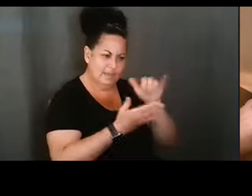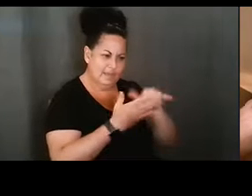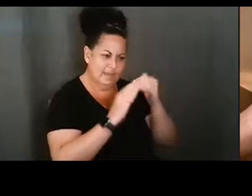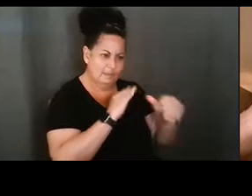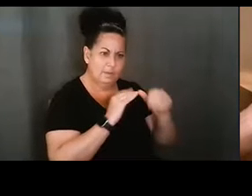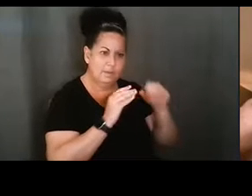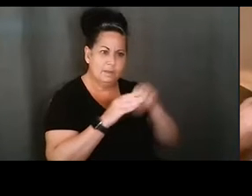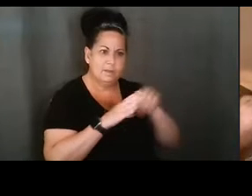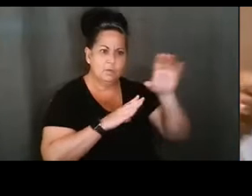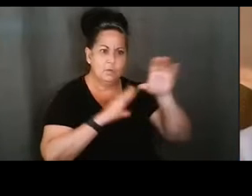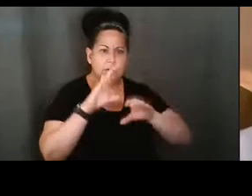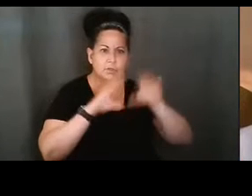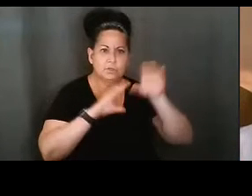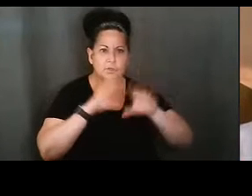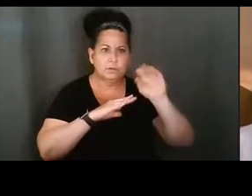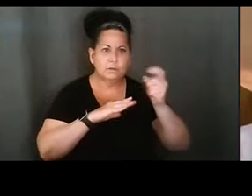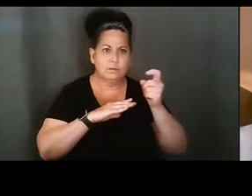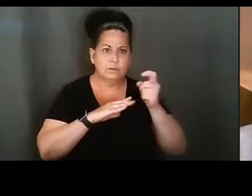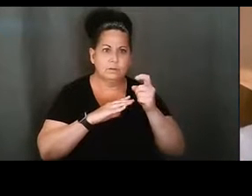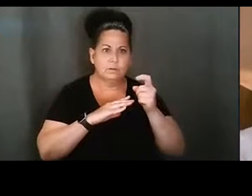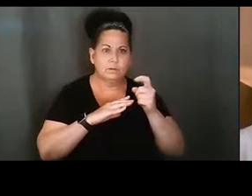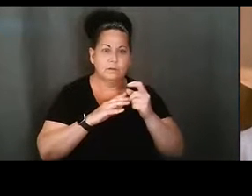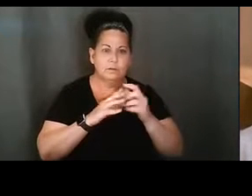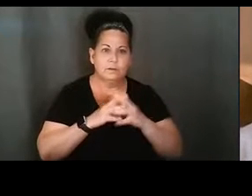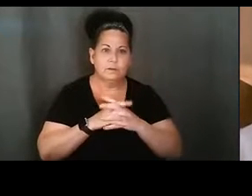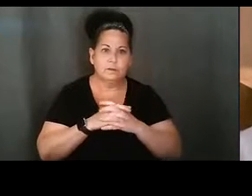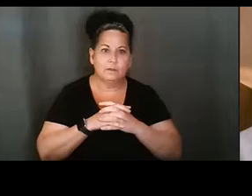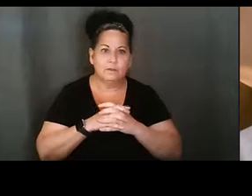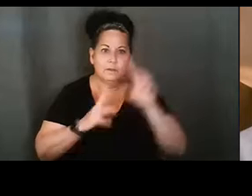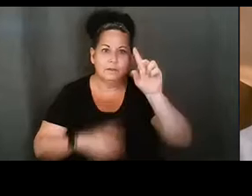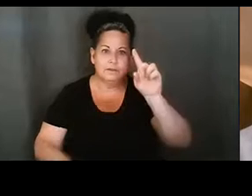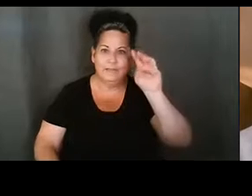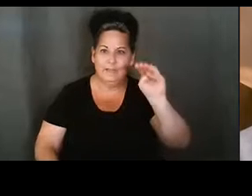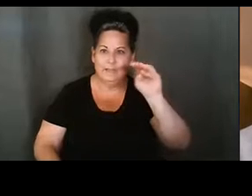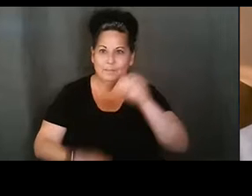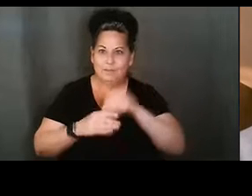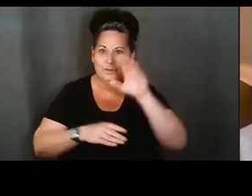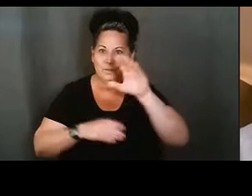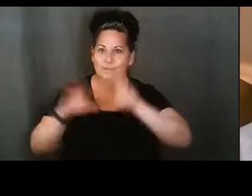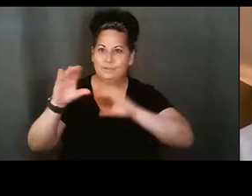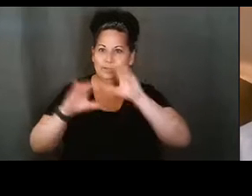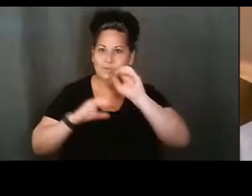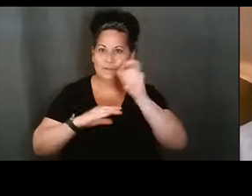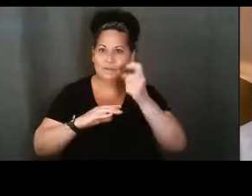your chat box, there's a, as the kids would say, there's a DM in your chat box.